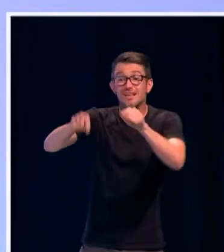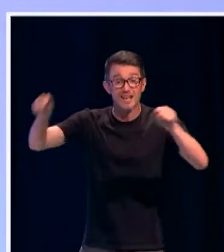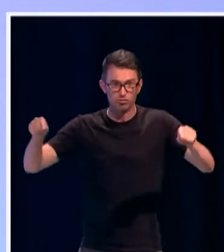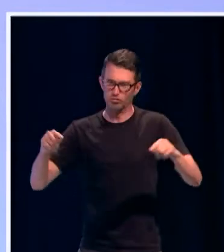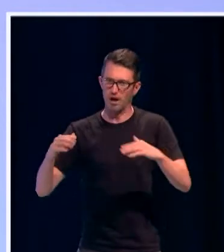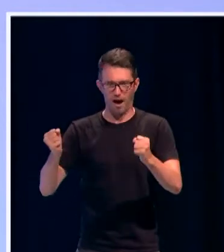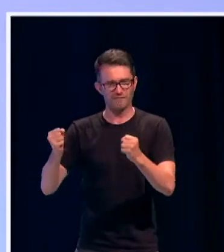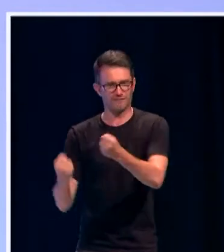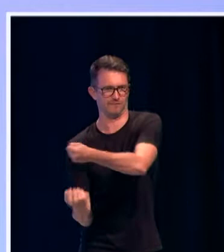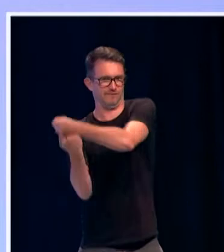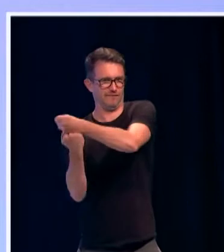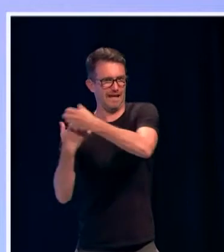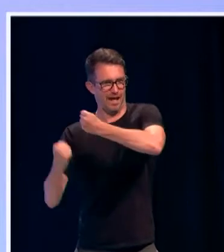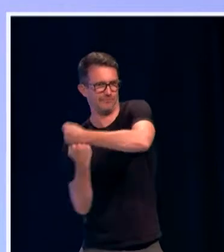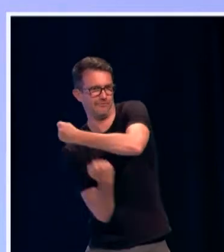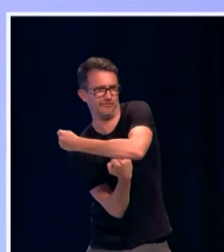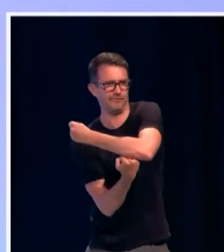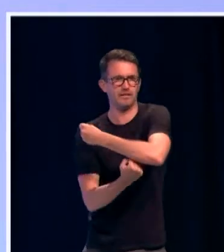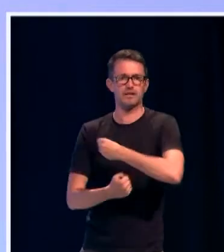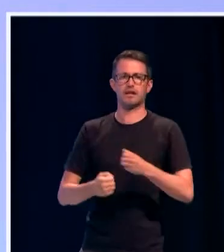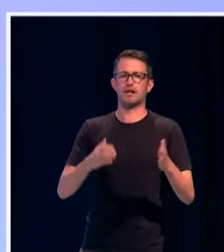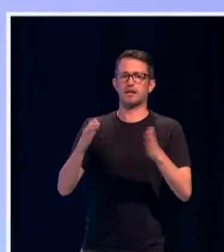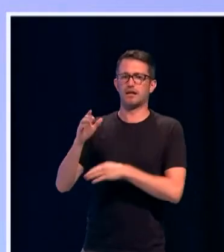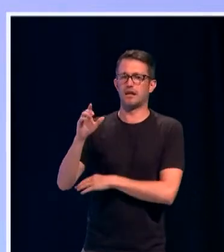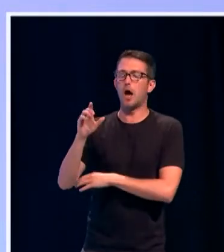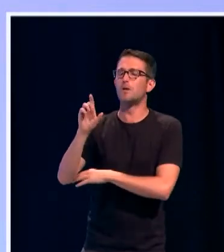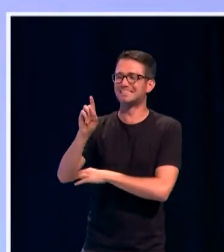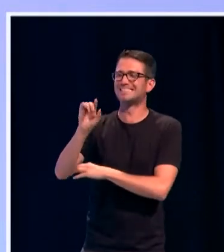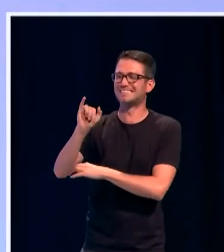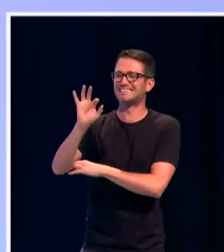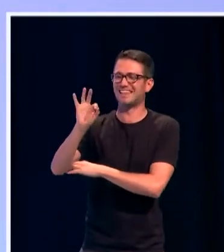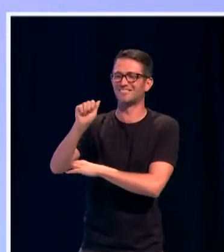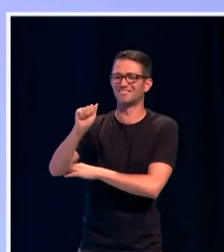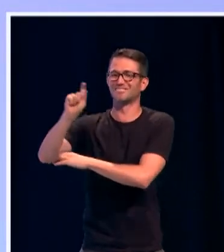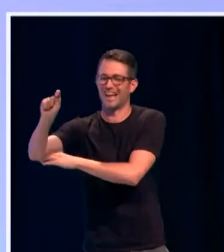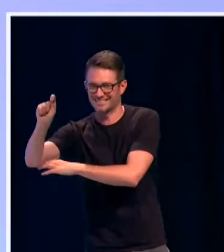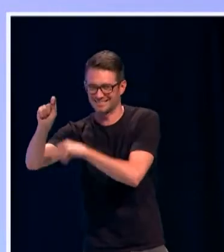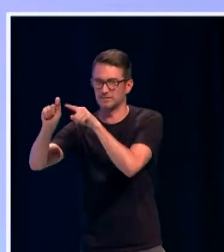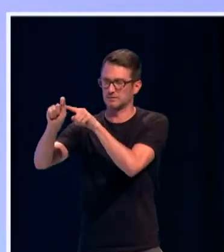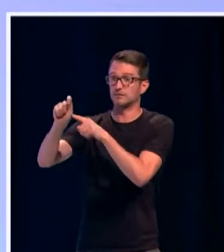also supports DPO capacity building through direct engagement with DPOs.